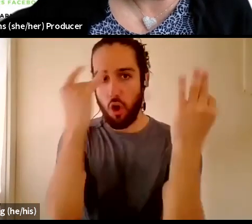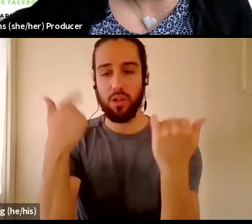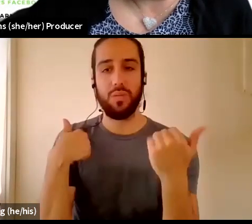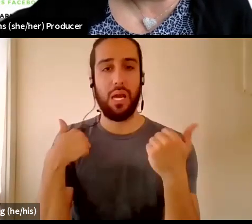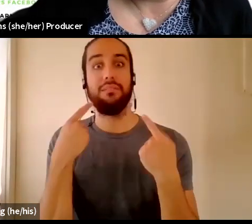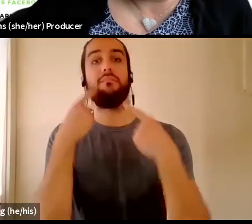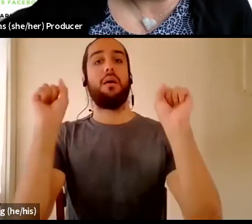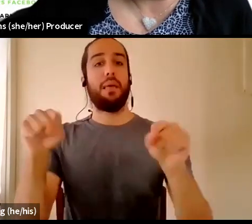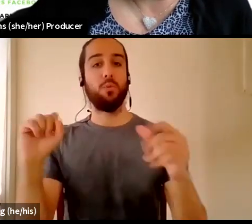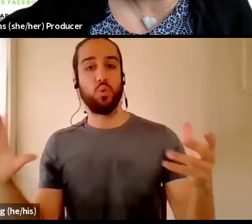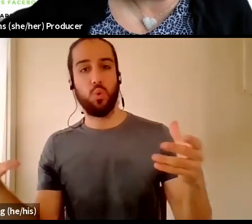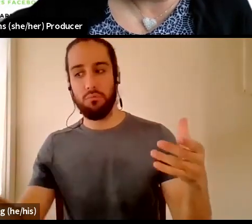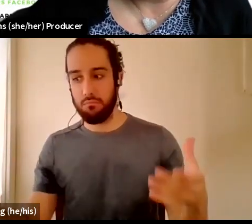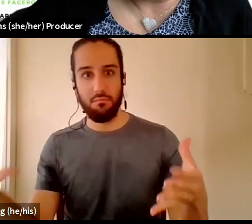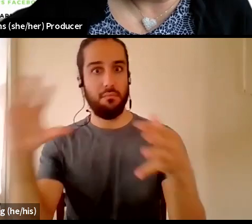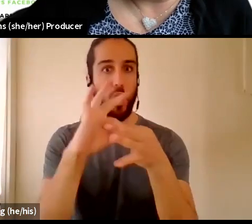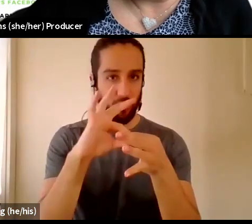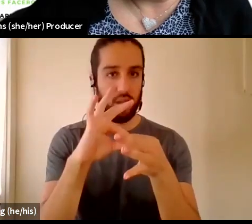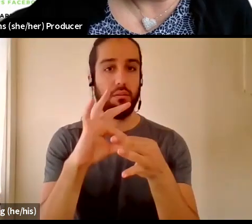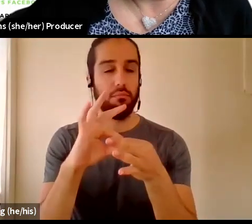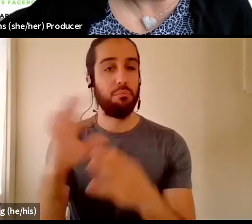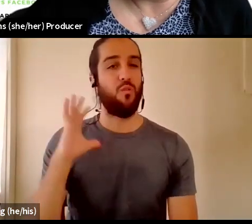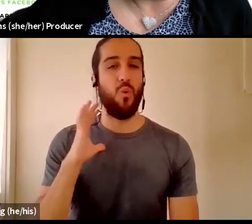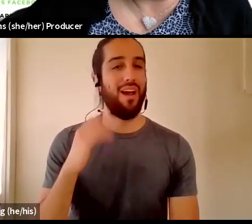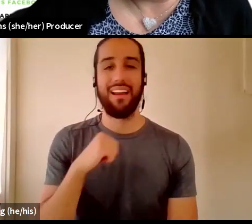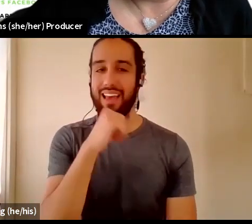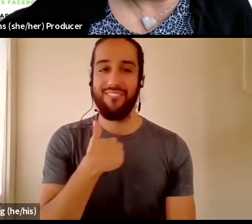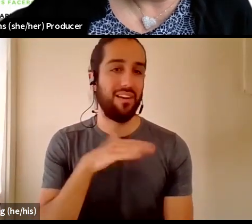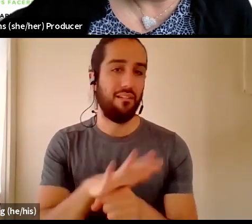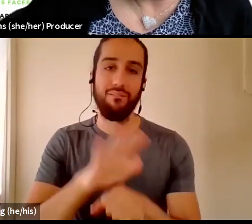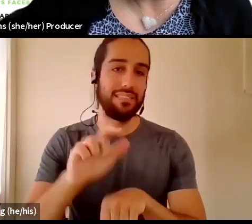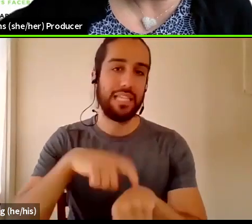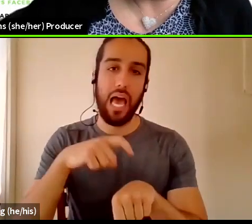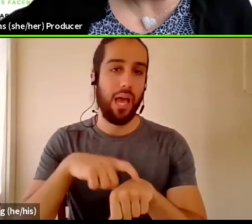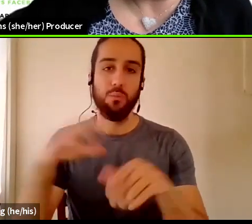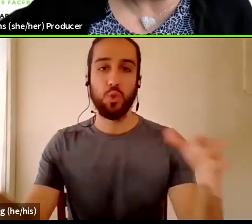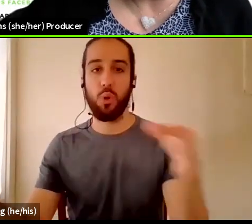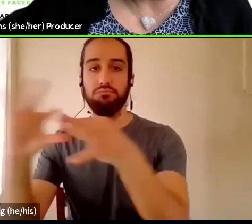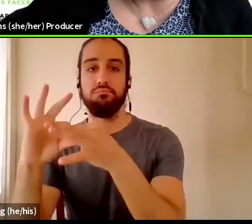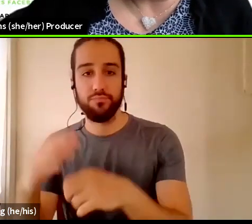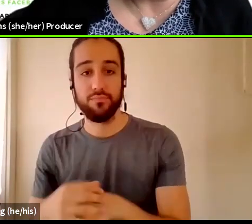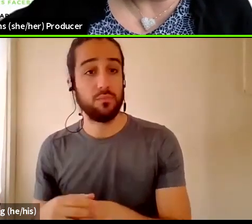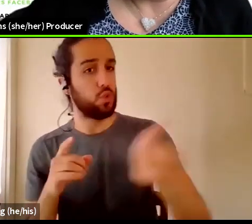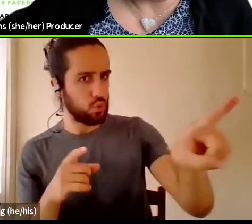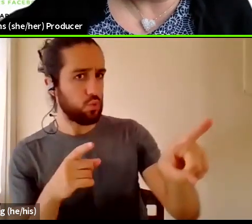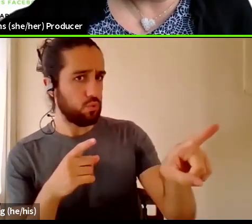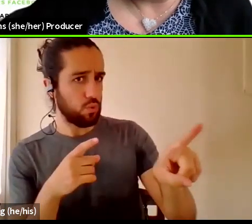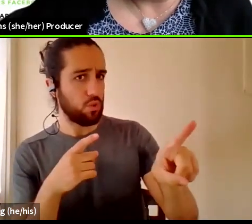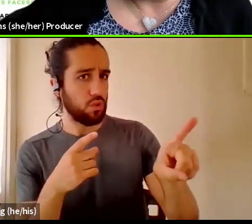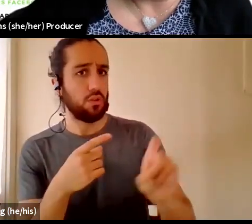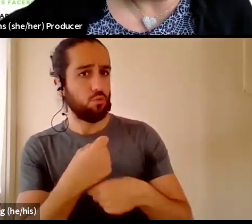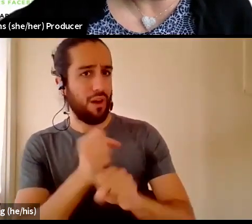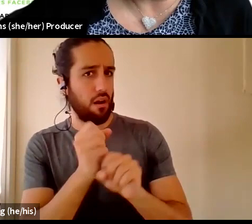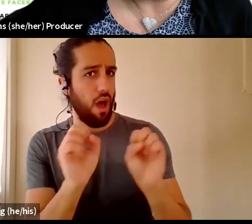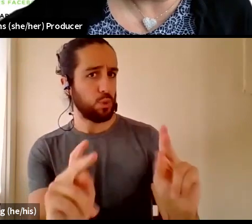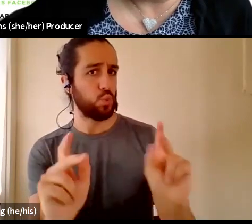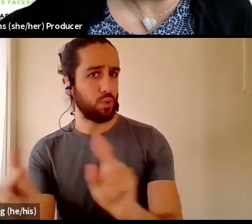in a way that I have enough time to marry them, right? You turn it into an opportunity. Oh yeah, I